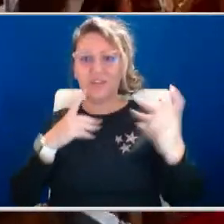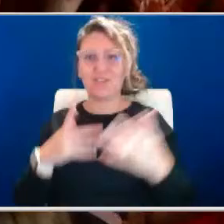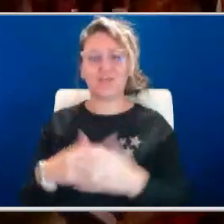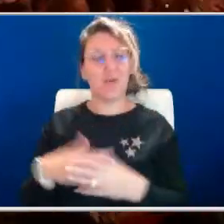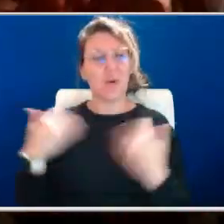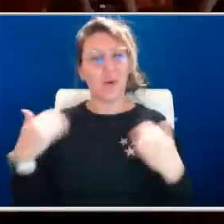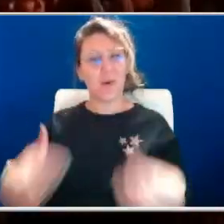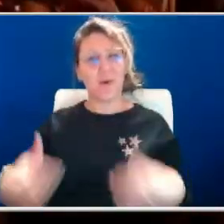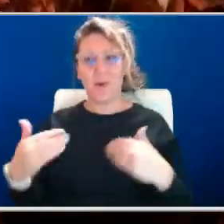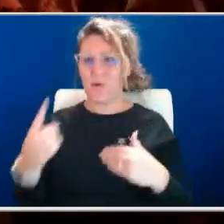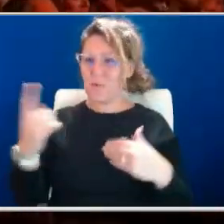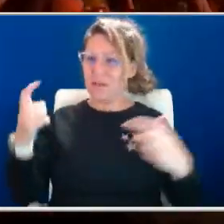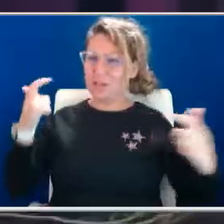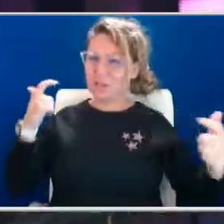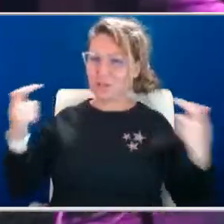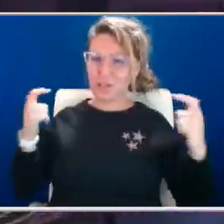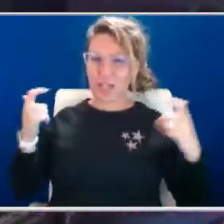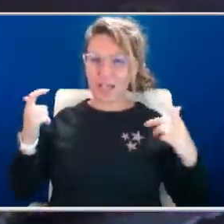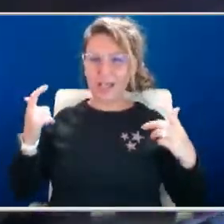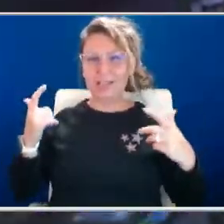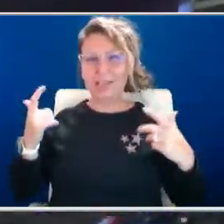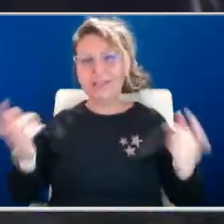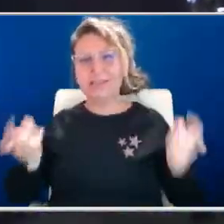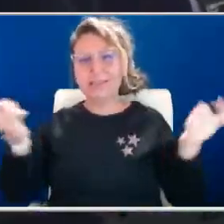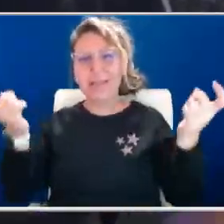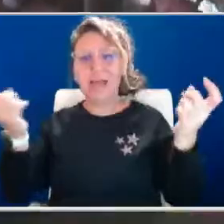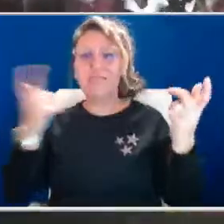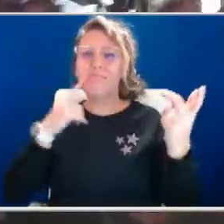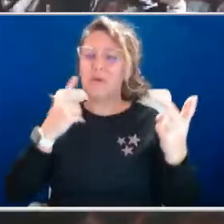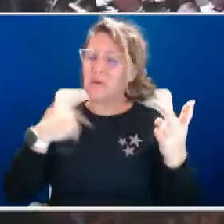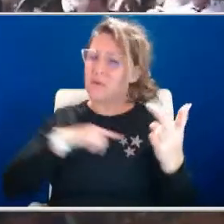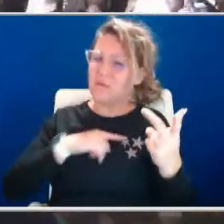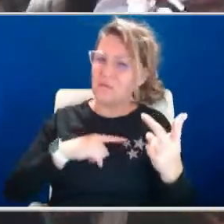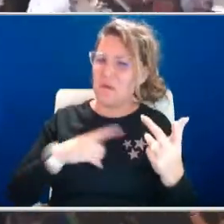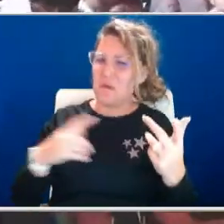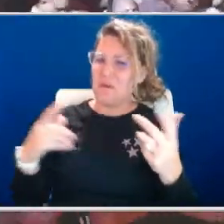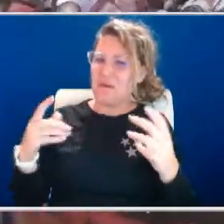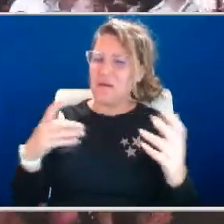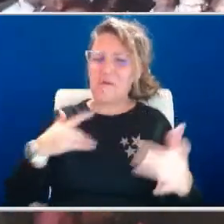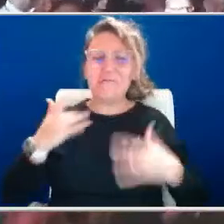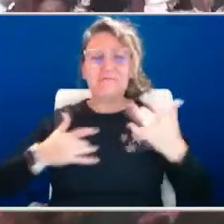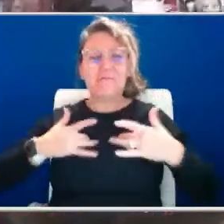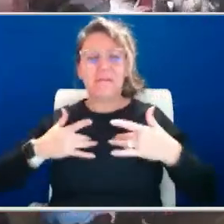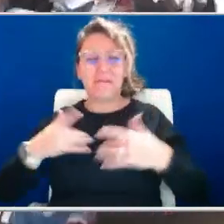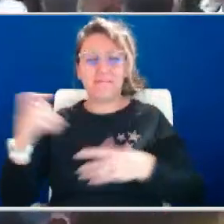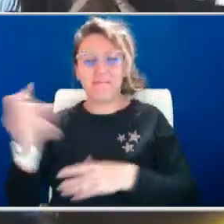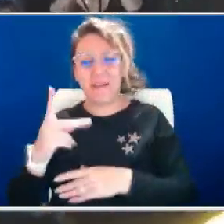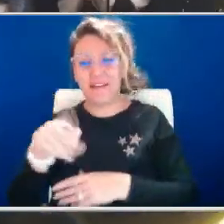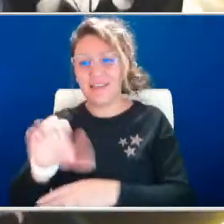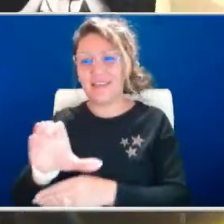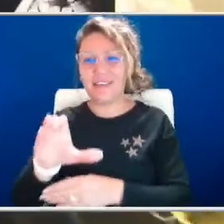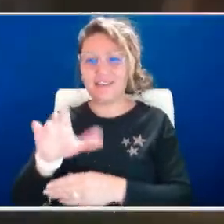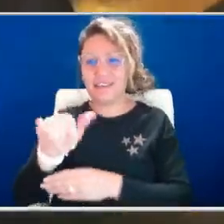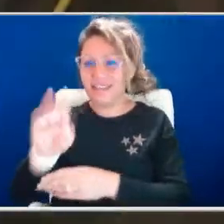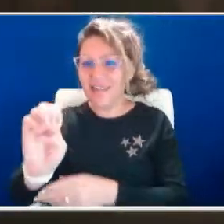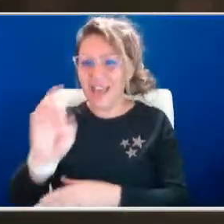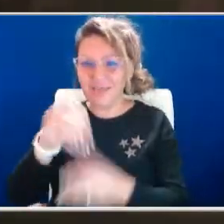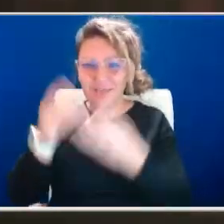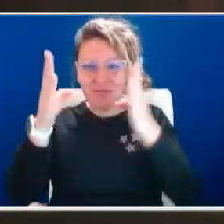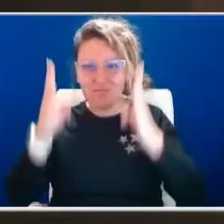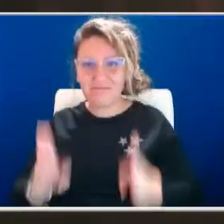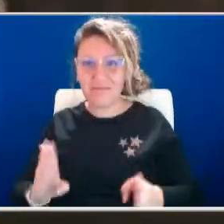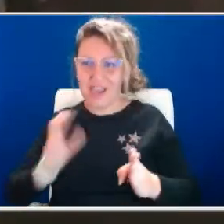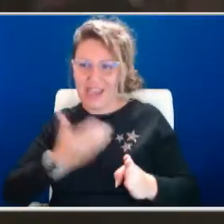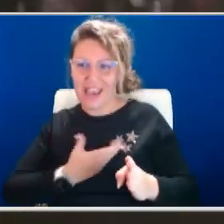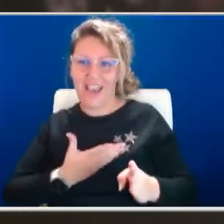huge celebration. And we are so pumped to be coming back to Kansas City live in person for what we consider our favorite